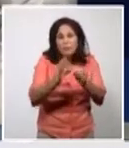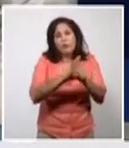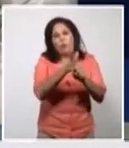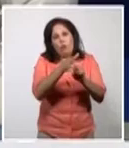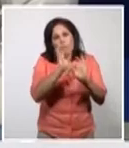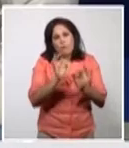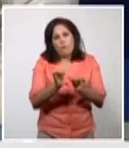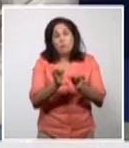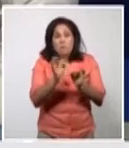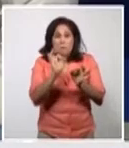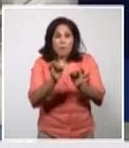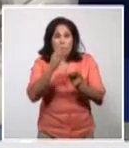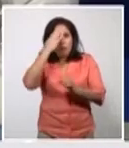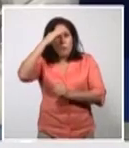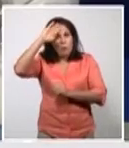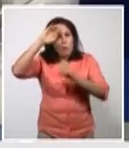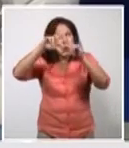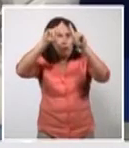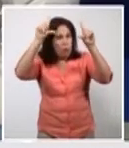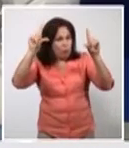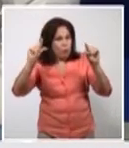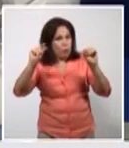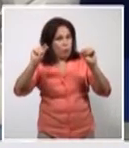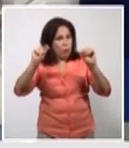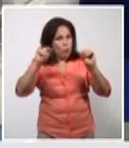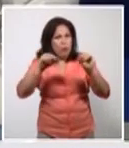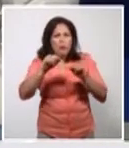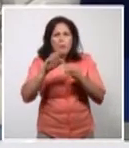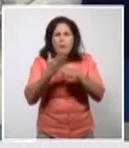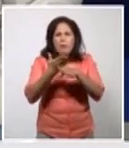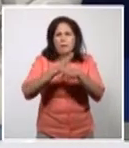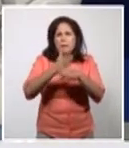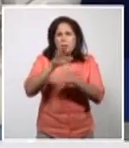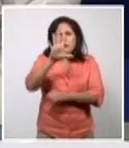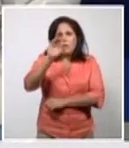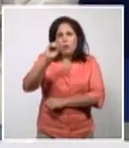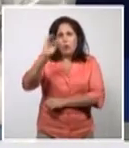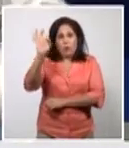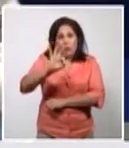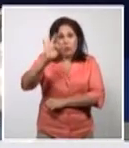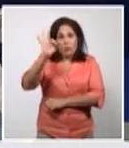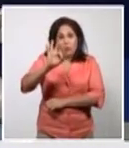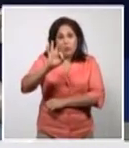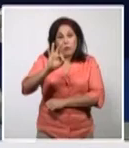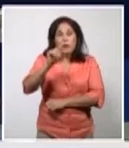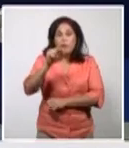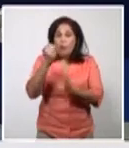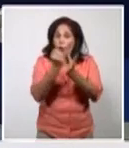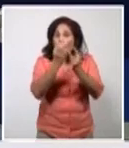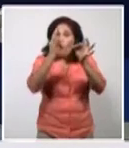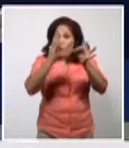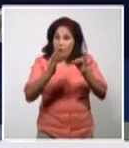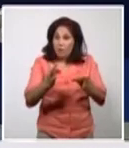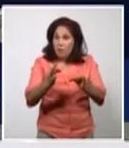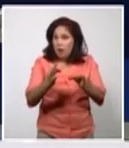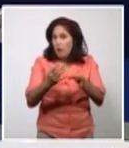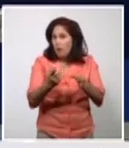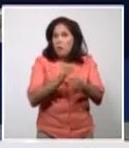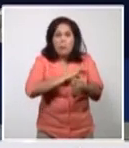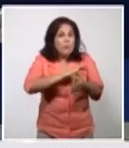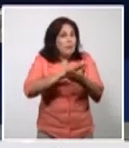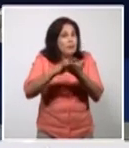the epidemic on the island, practically 50% of the diagnosed patients have been